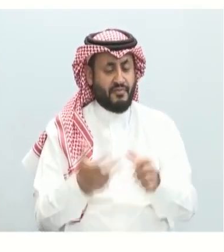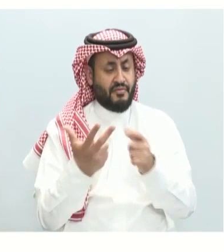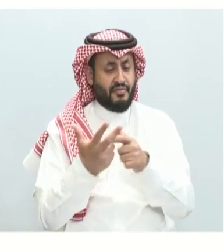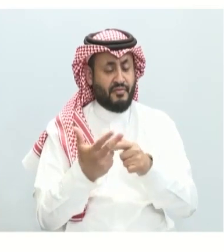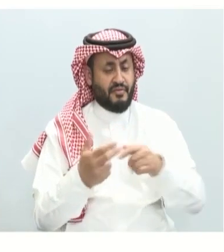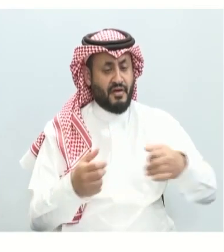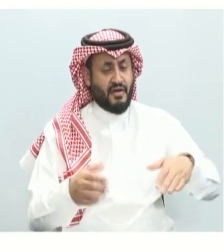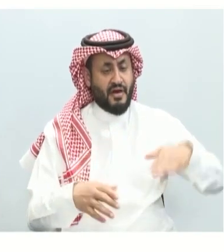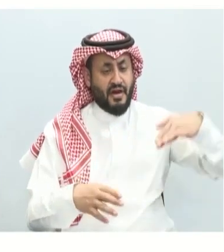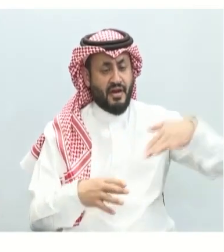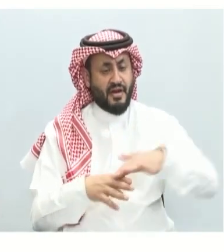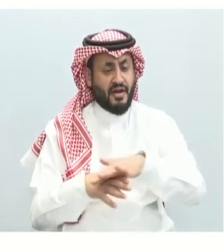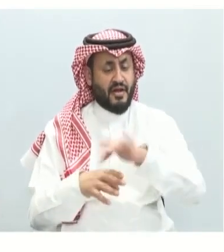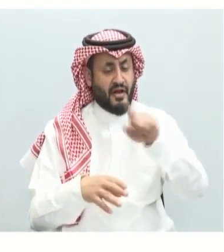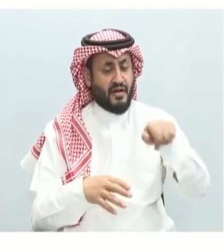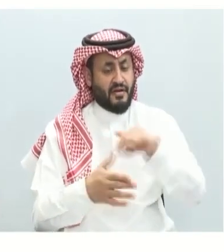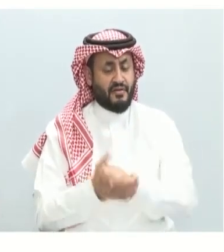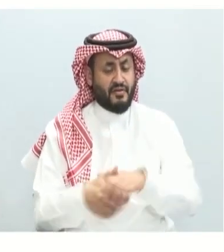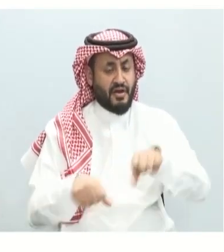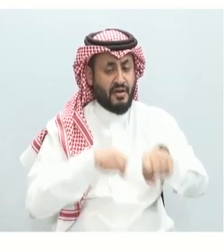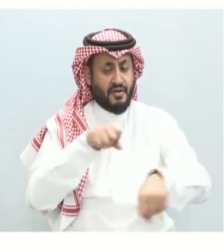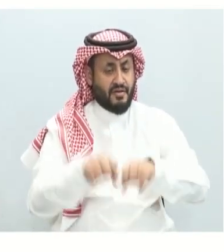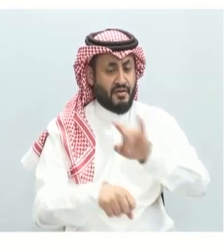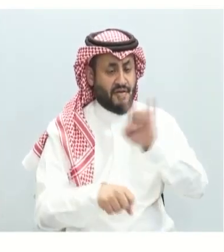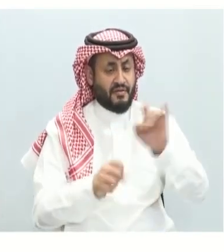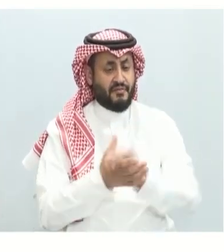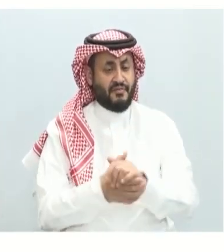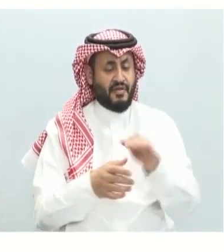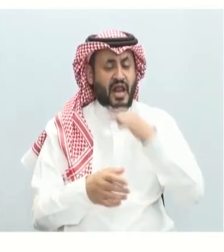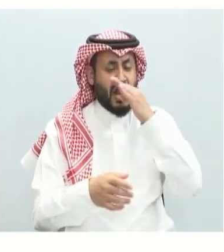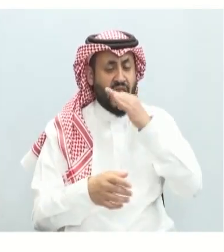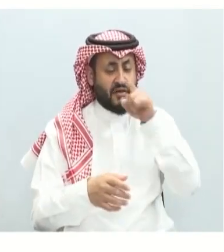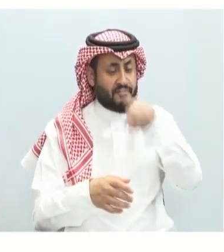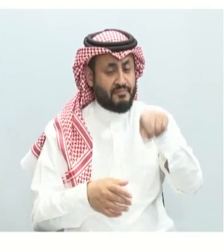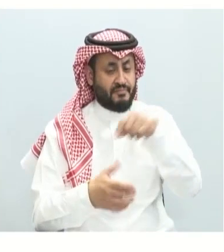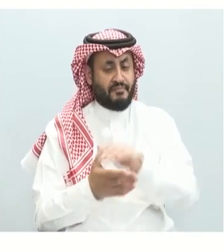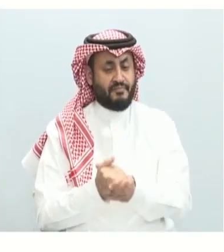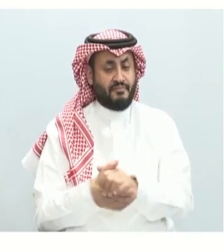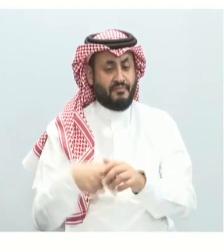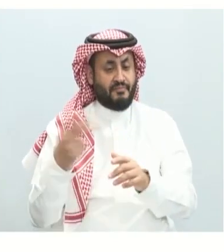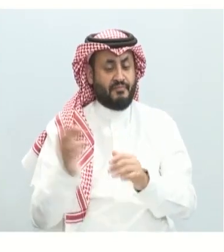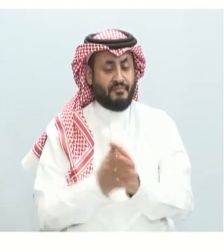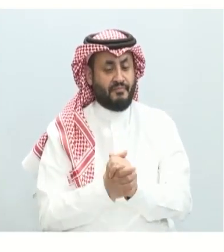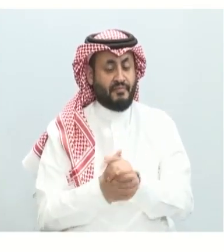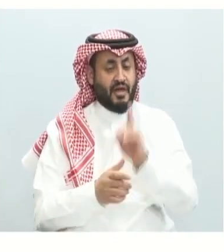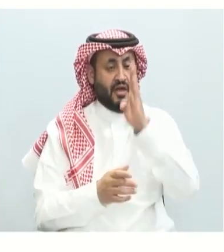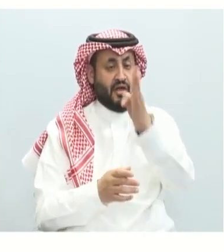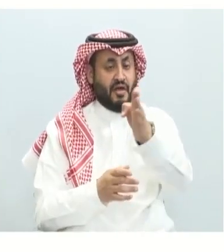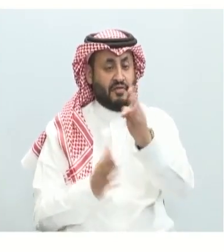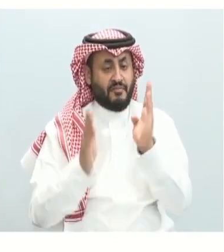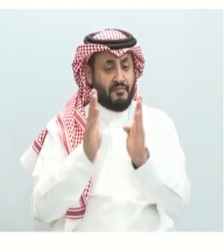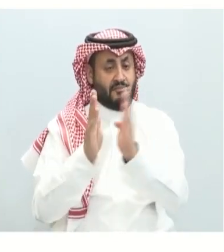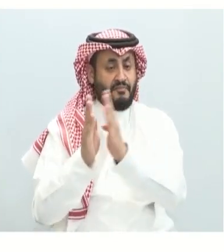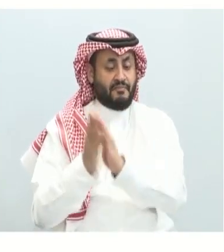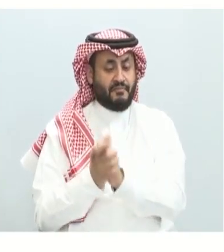no skateboarding, no riding bicycles, no talking, and library is